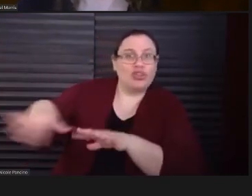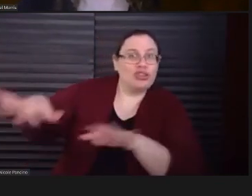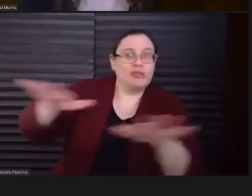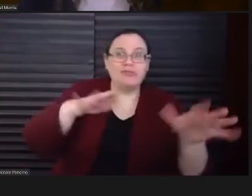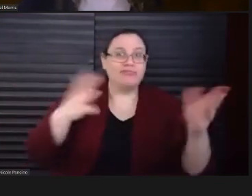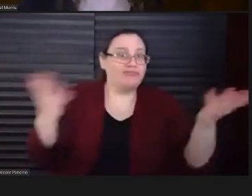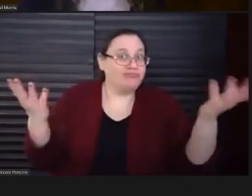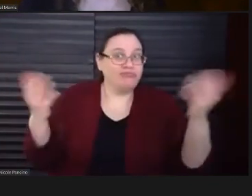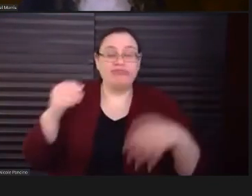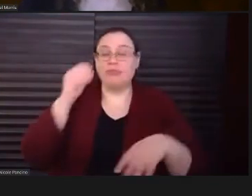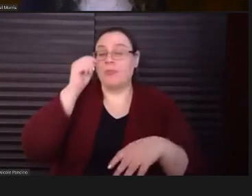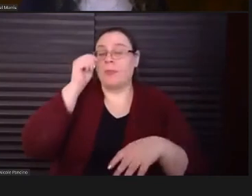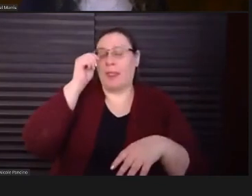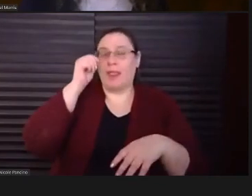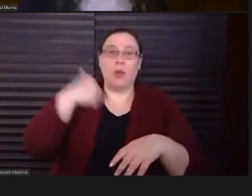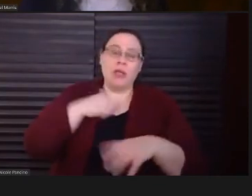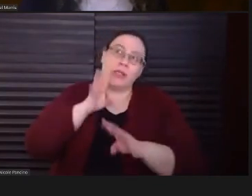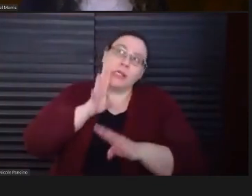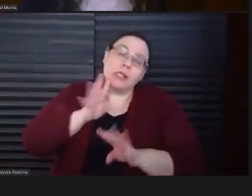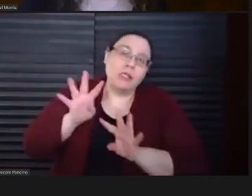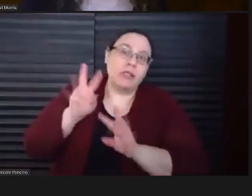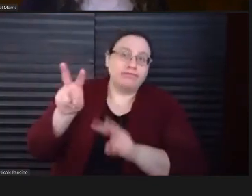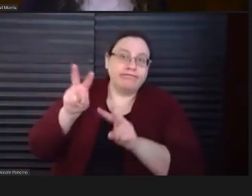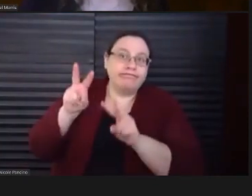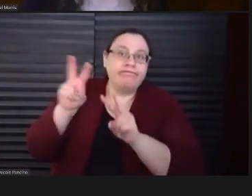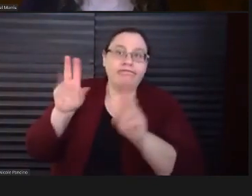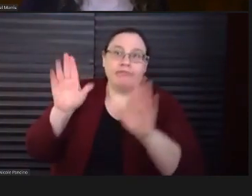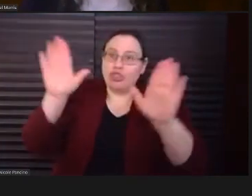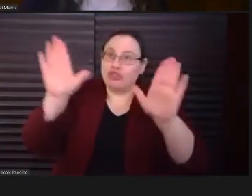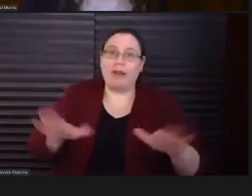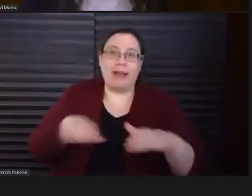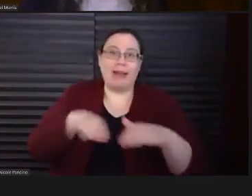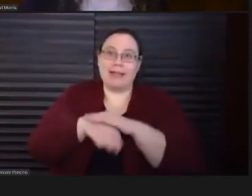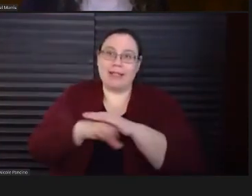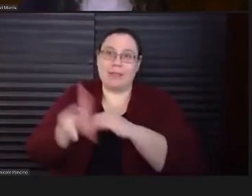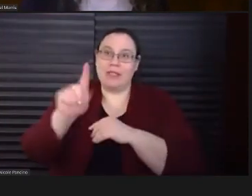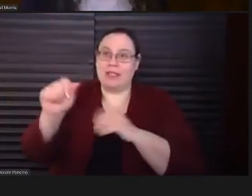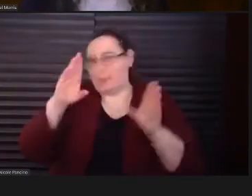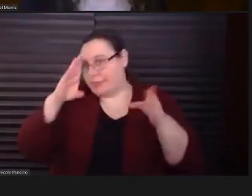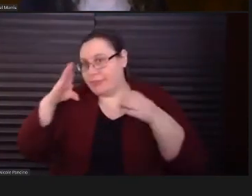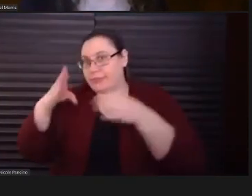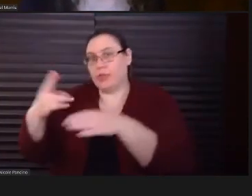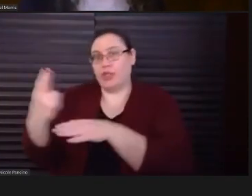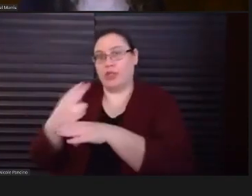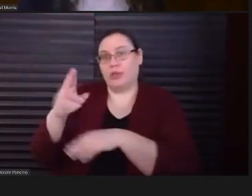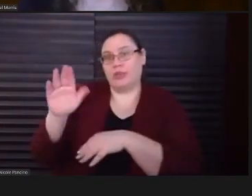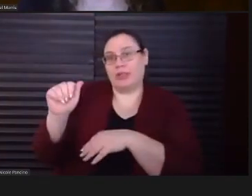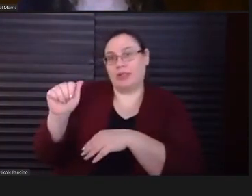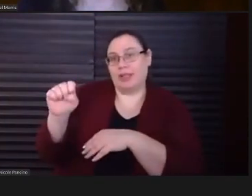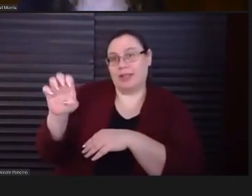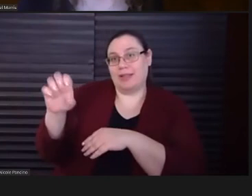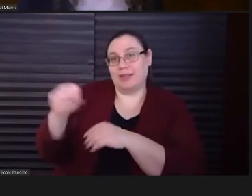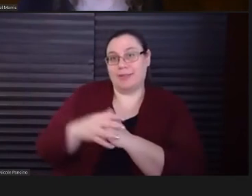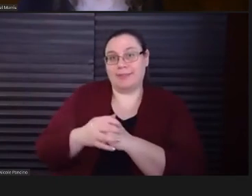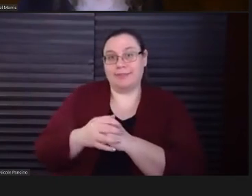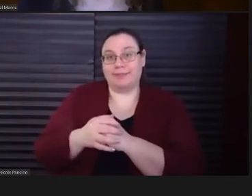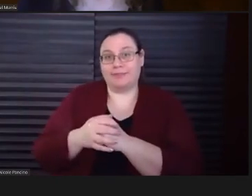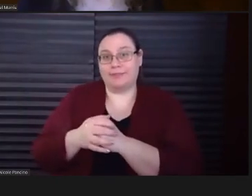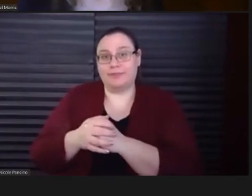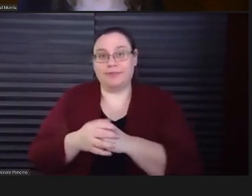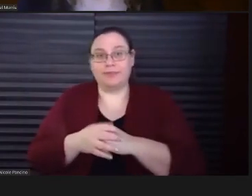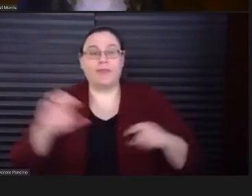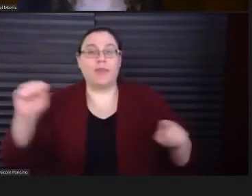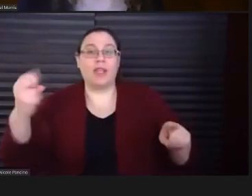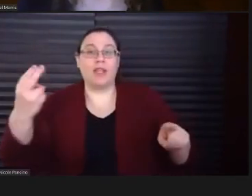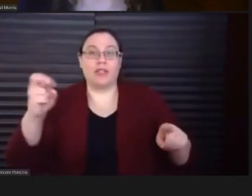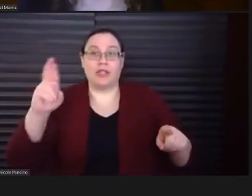And we're very hungry for some great accessibility, disability-oriented use cases. I would say my